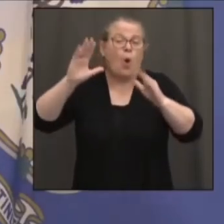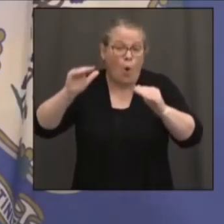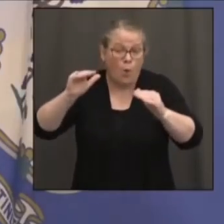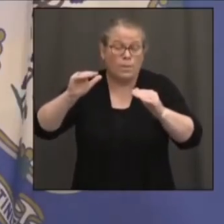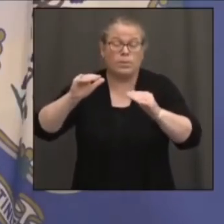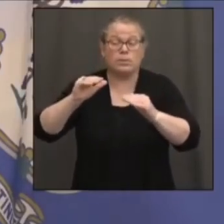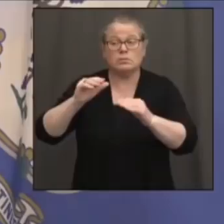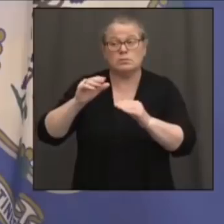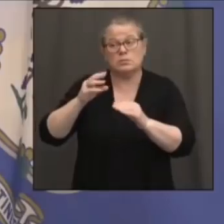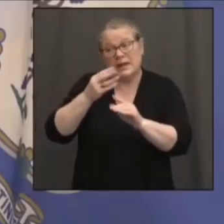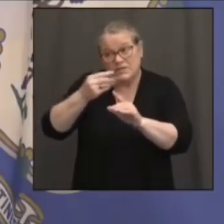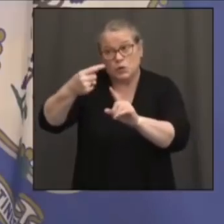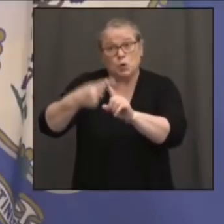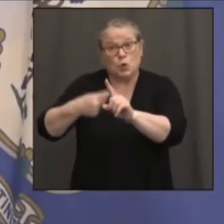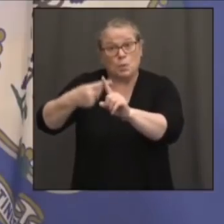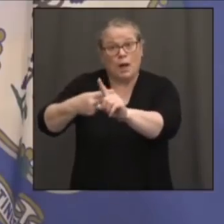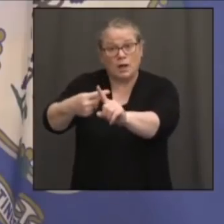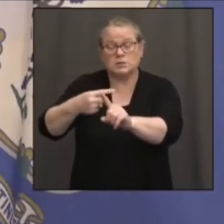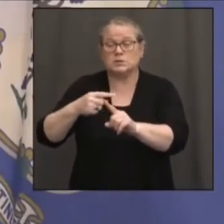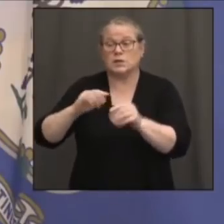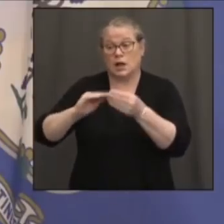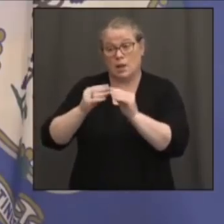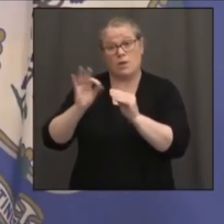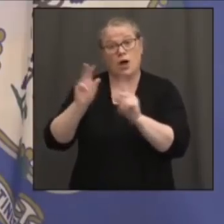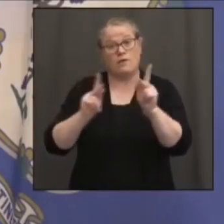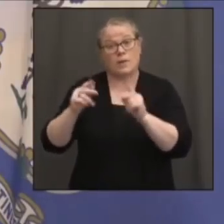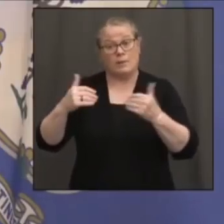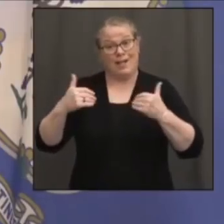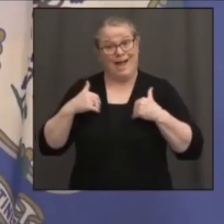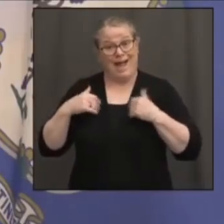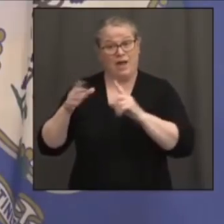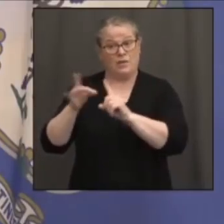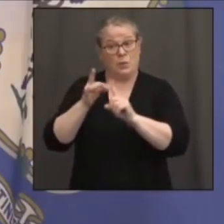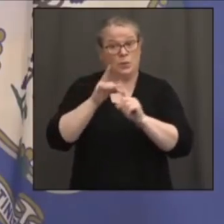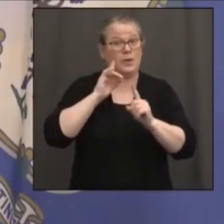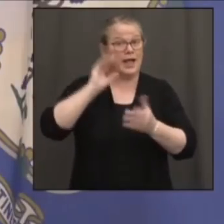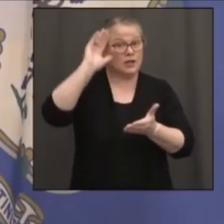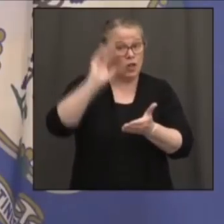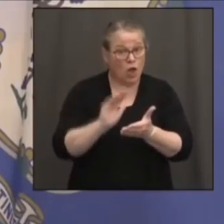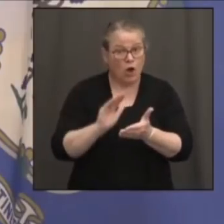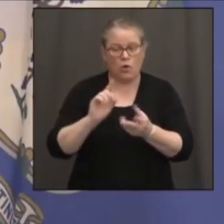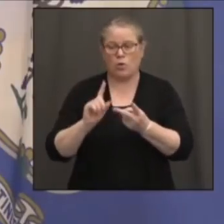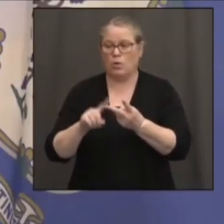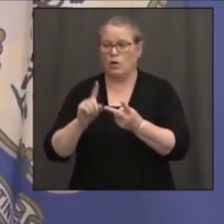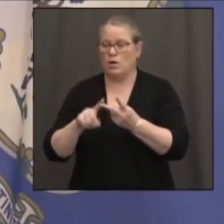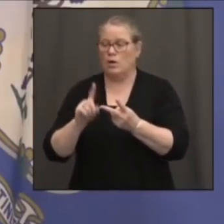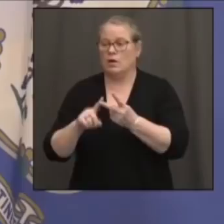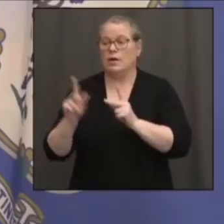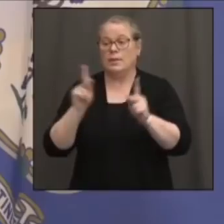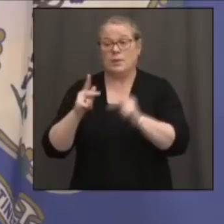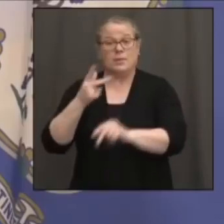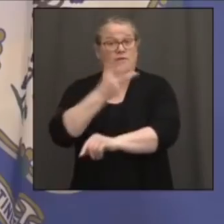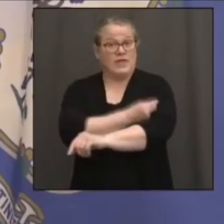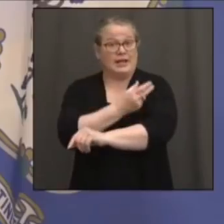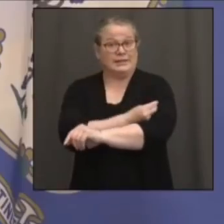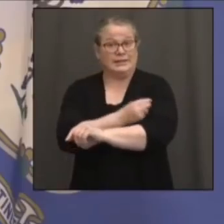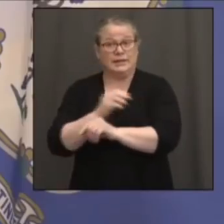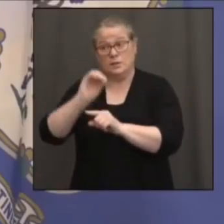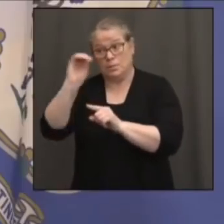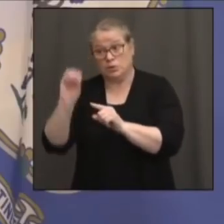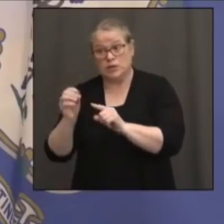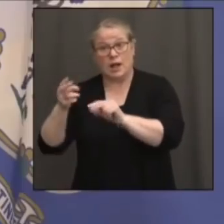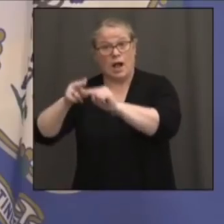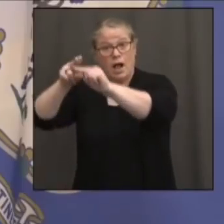our infection rate is very low, our vaccination rate continues to tick up, and the mask won't be necessary